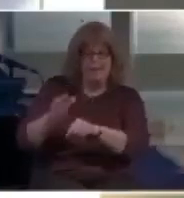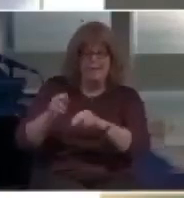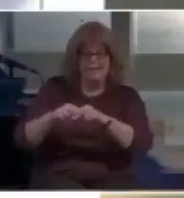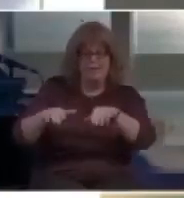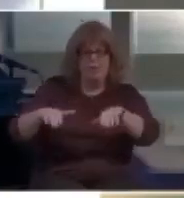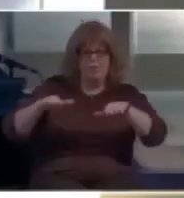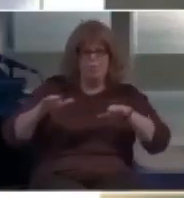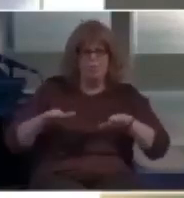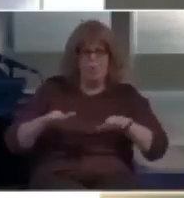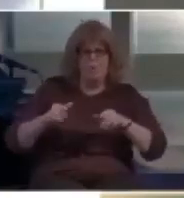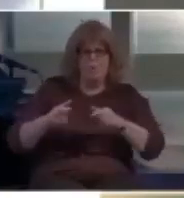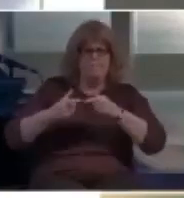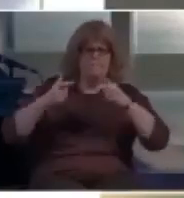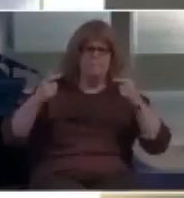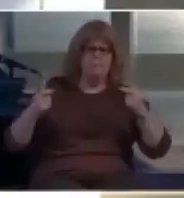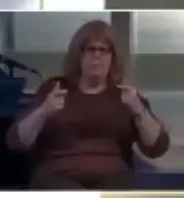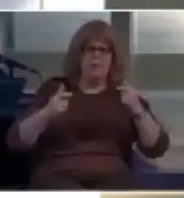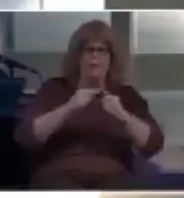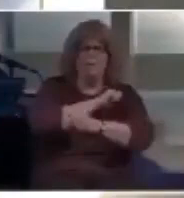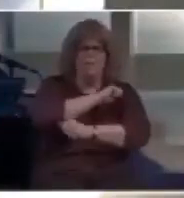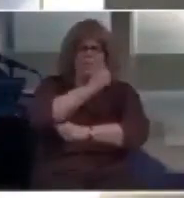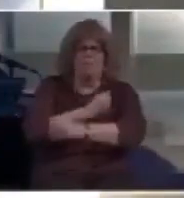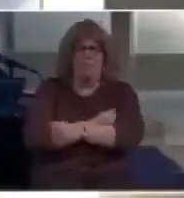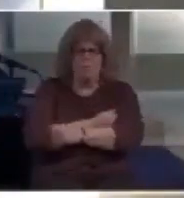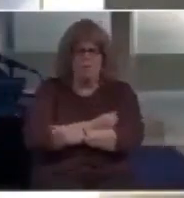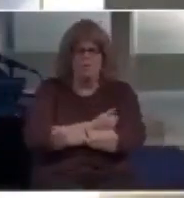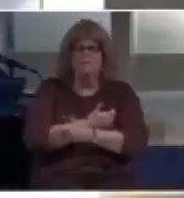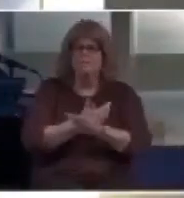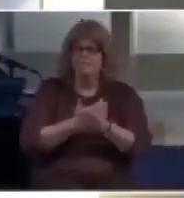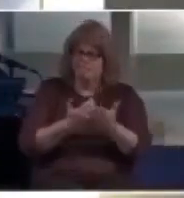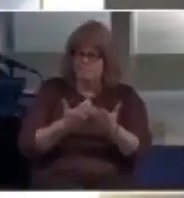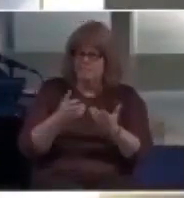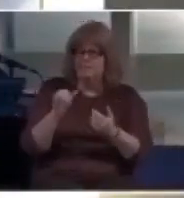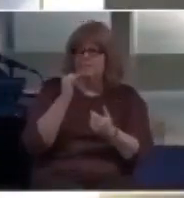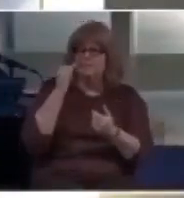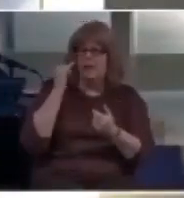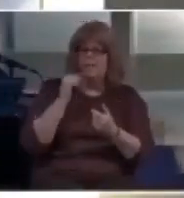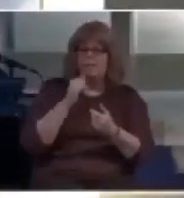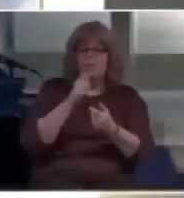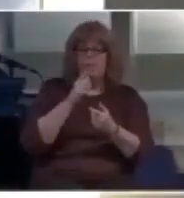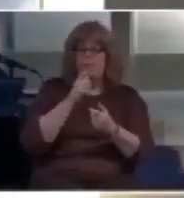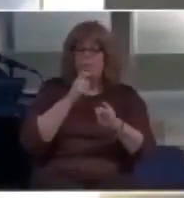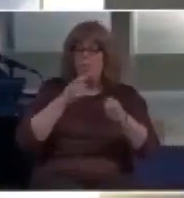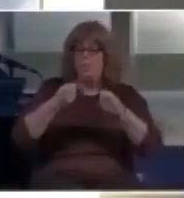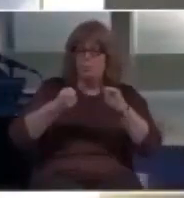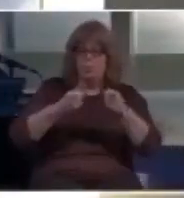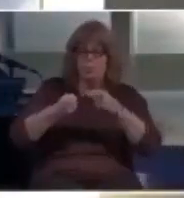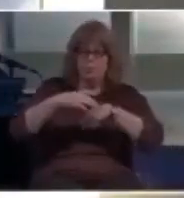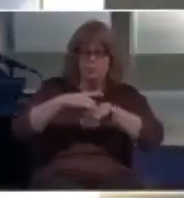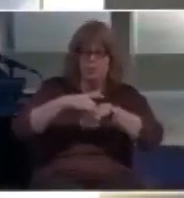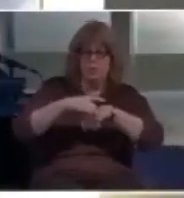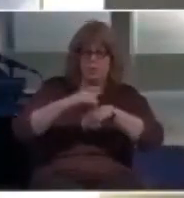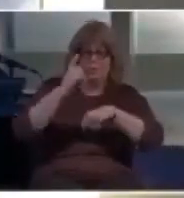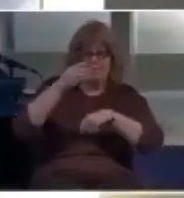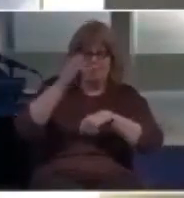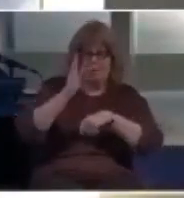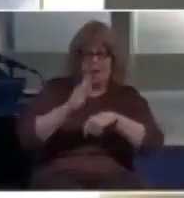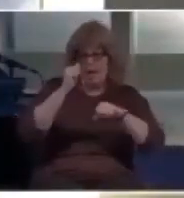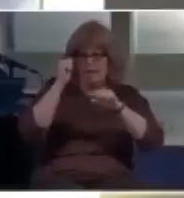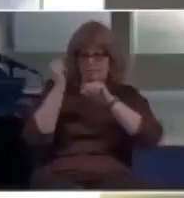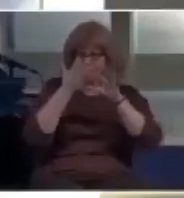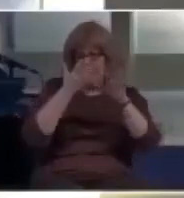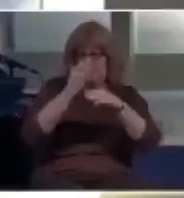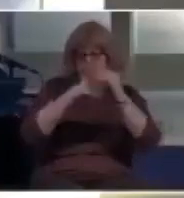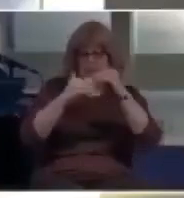and great authority. And so here's the same picture. Remember, who rules on earth for God, the Father